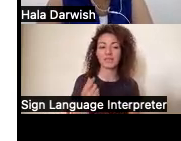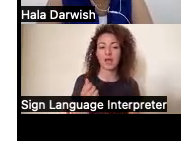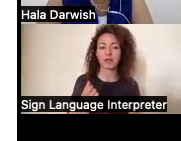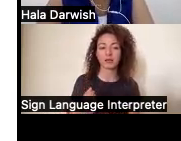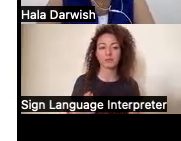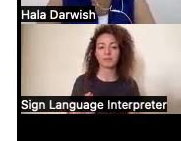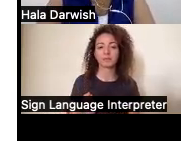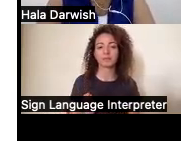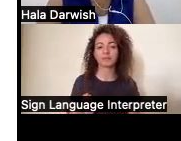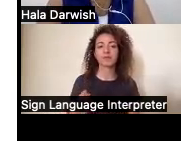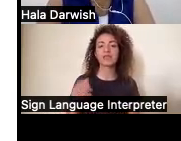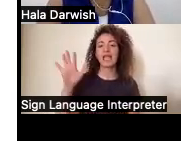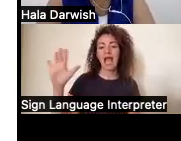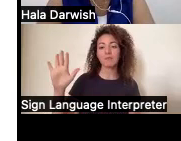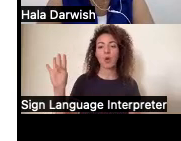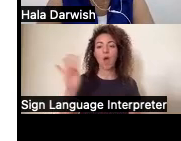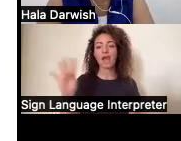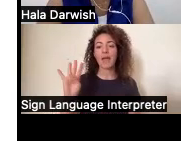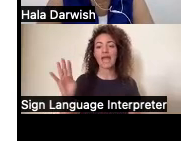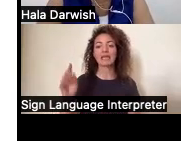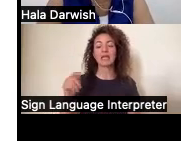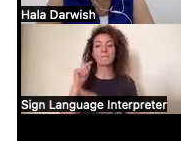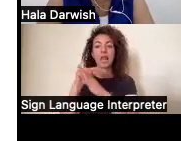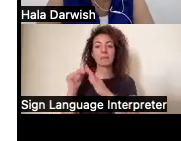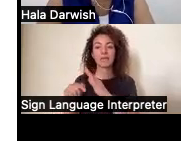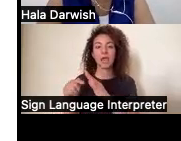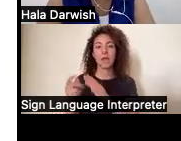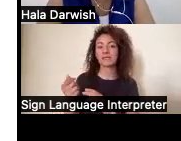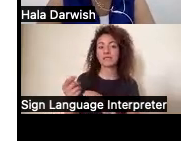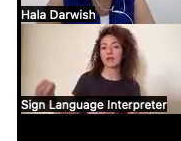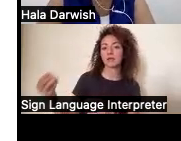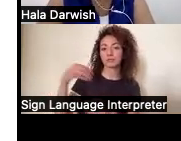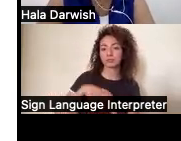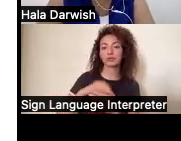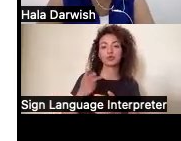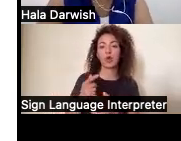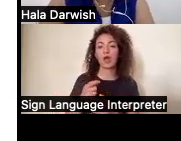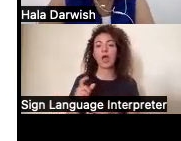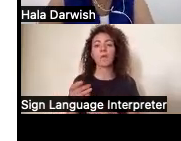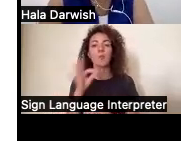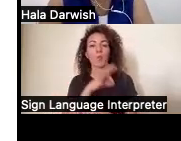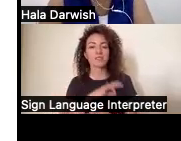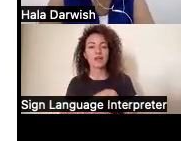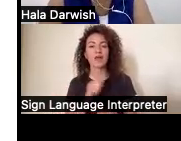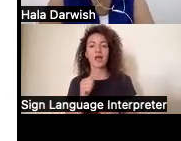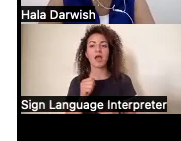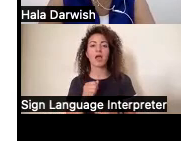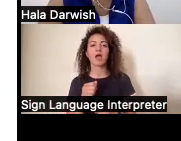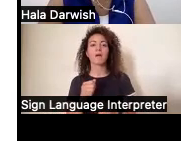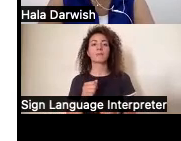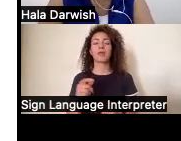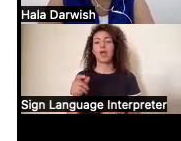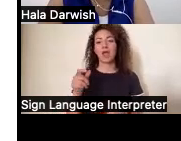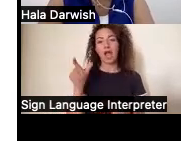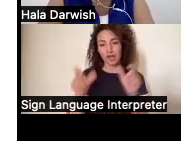45% of the major income for the families is the salaries in rural Damascus, 59